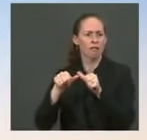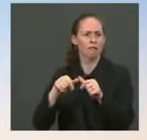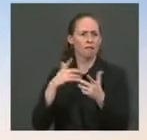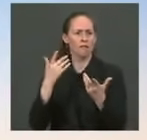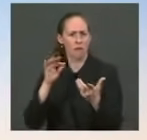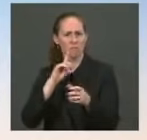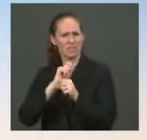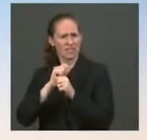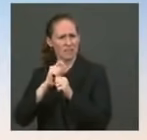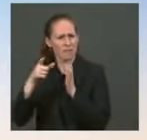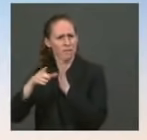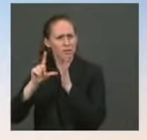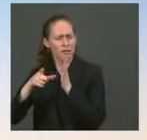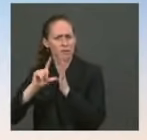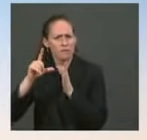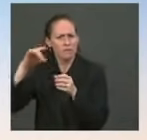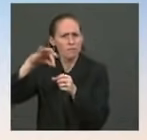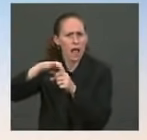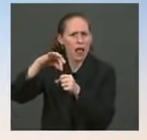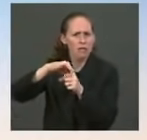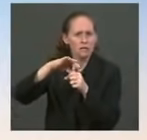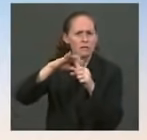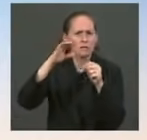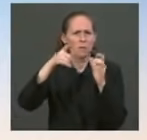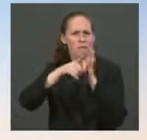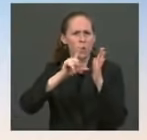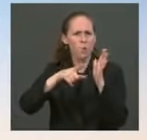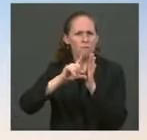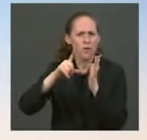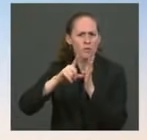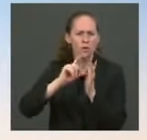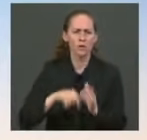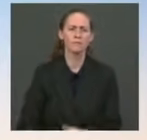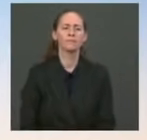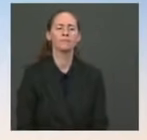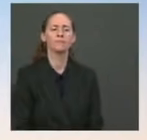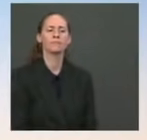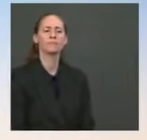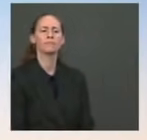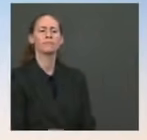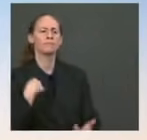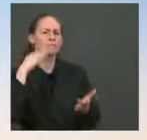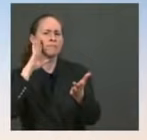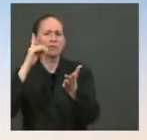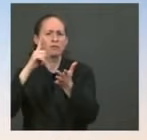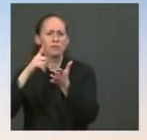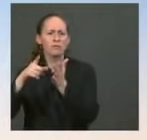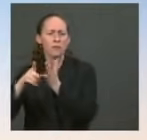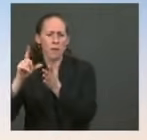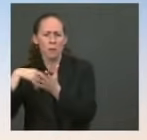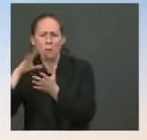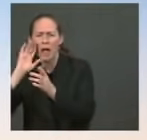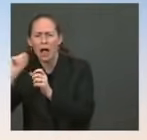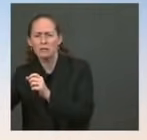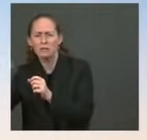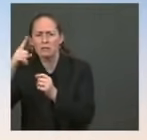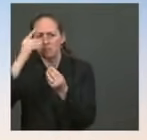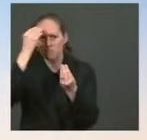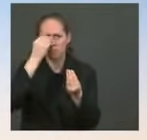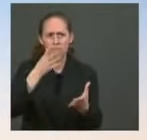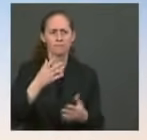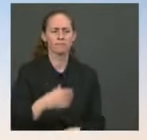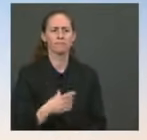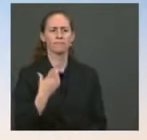ballots? That's a good question, Ed. I'll have to check and see if there's anything substantively, which is, I think, what you're asking me, that we would have the power to do in this